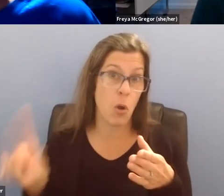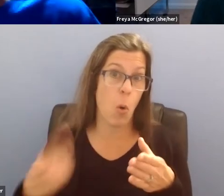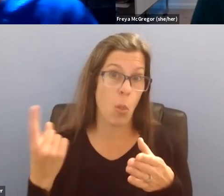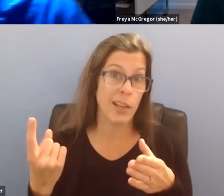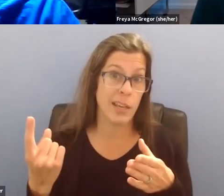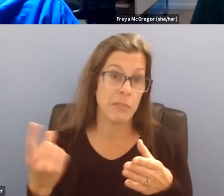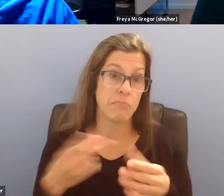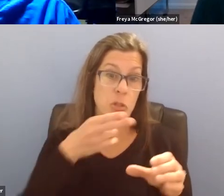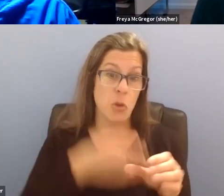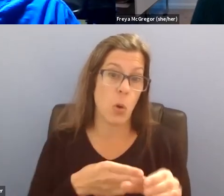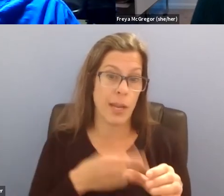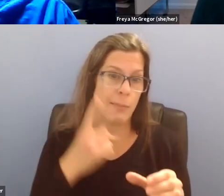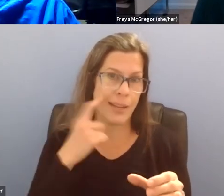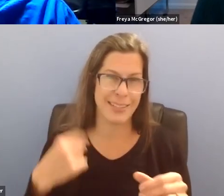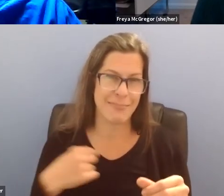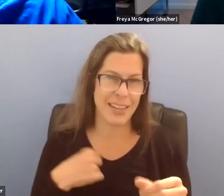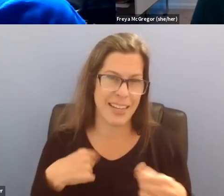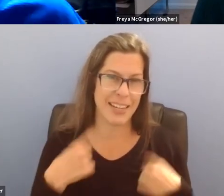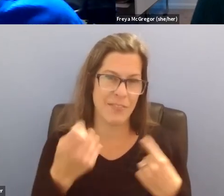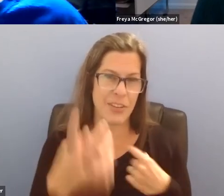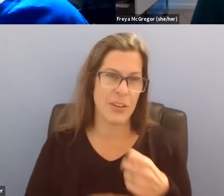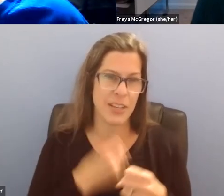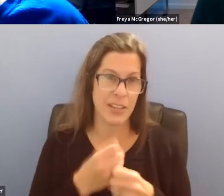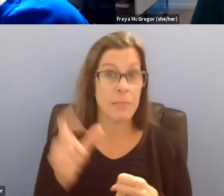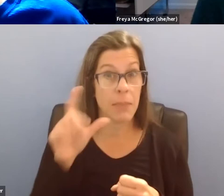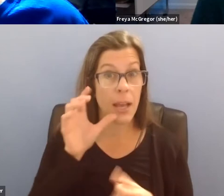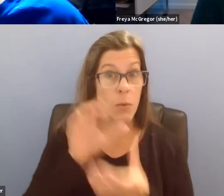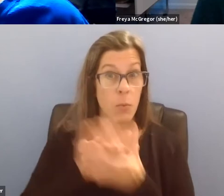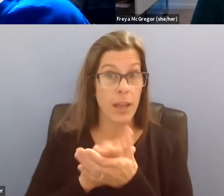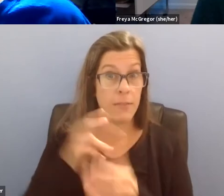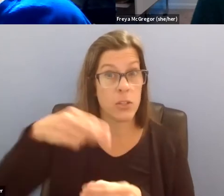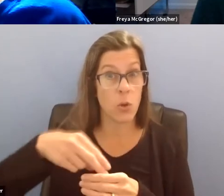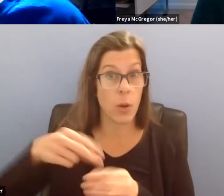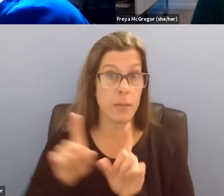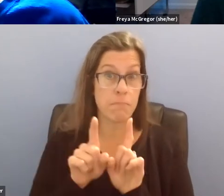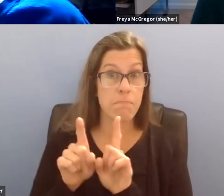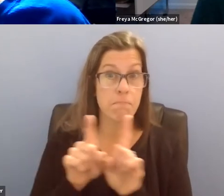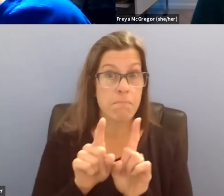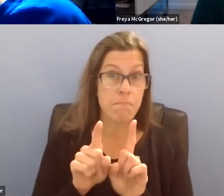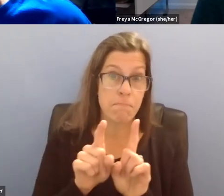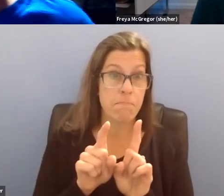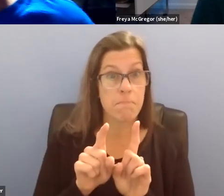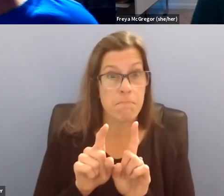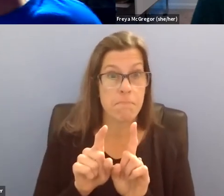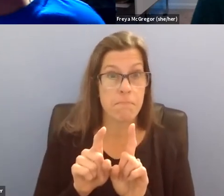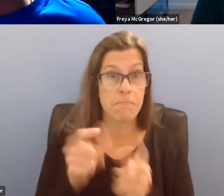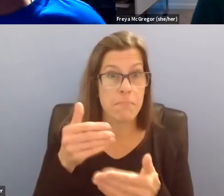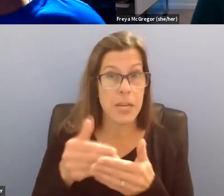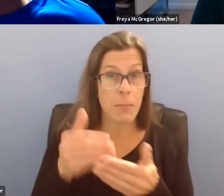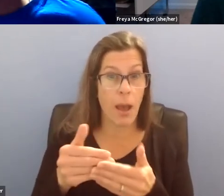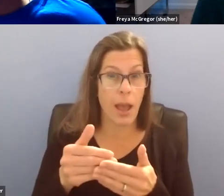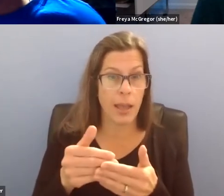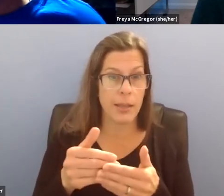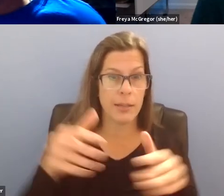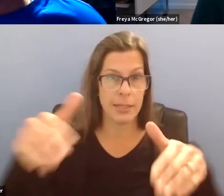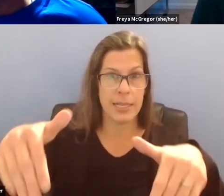me in the last few years. Um, she goes out with me and we'll walk, we take walks in a local cemetery, which is a